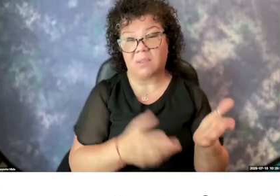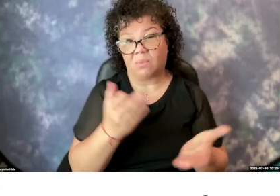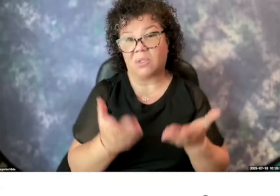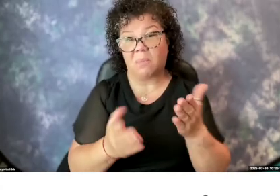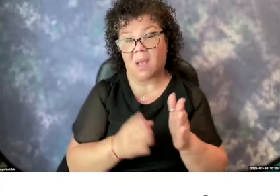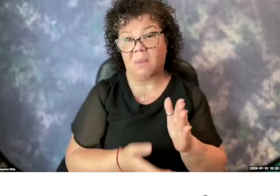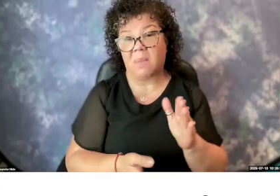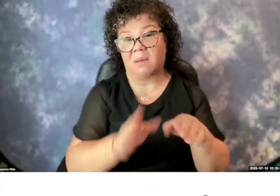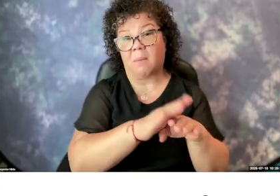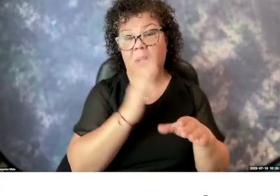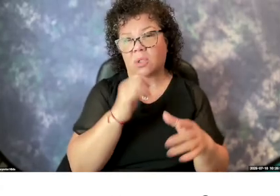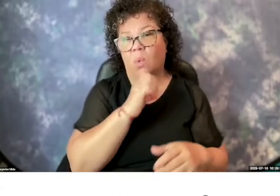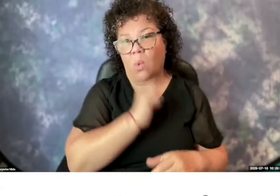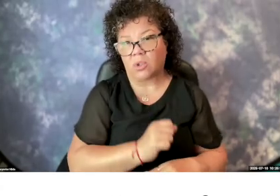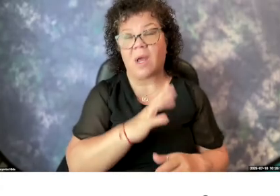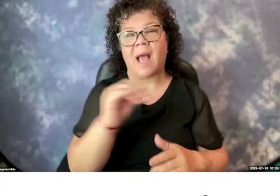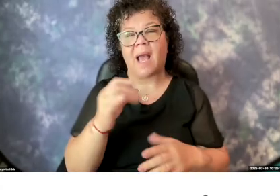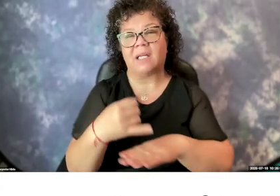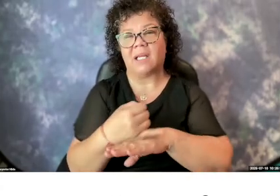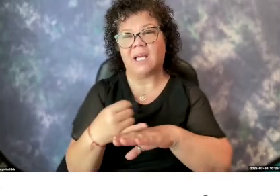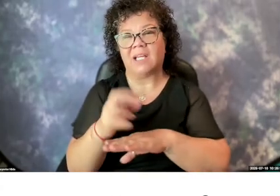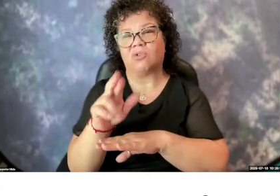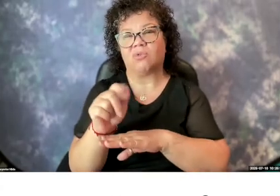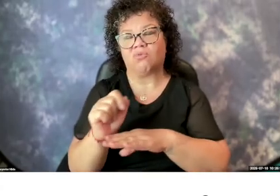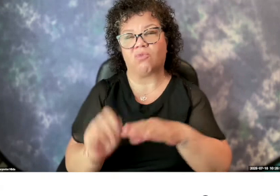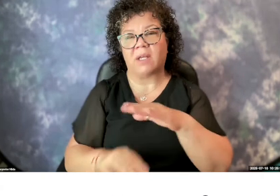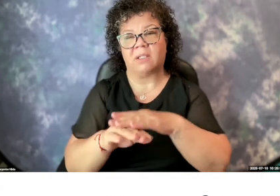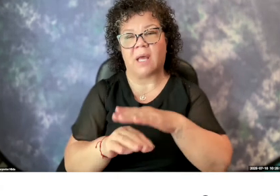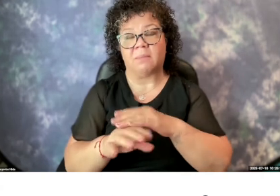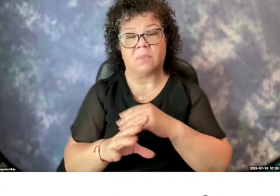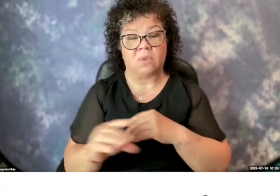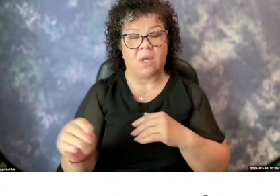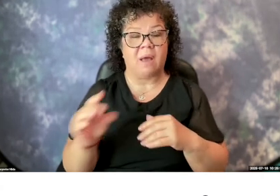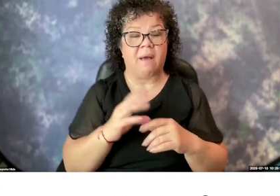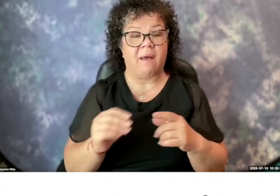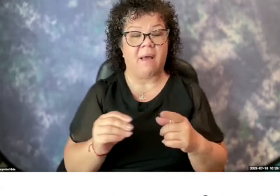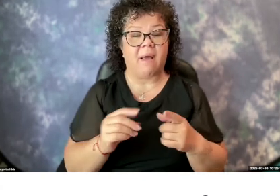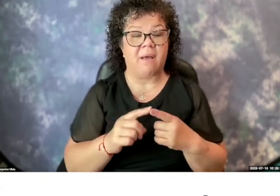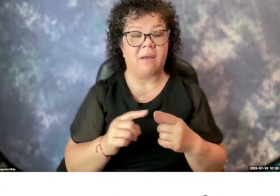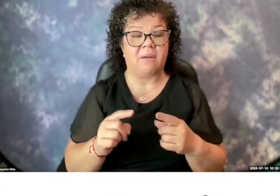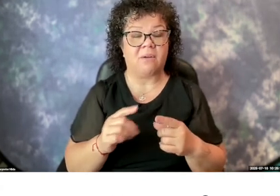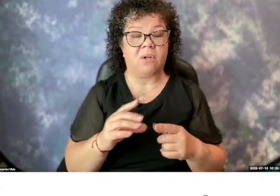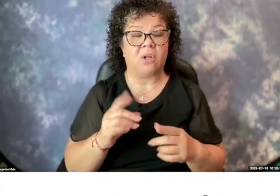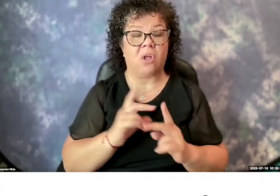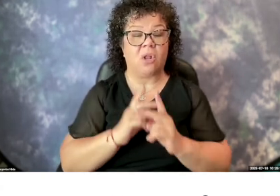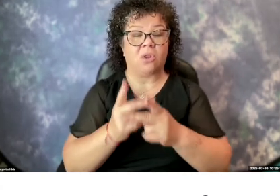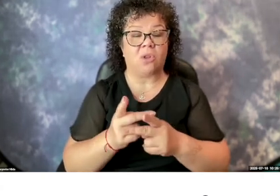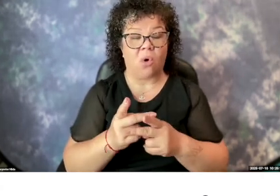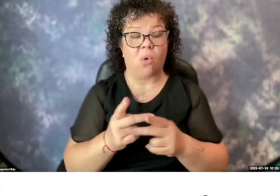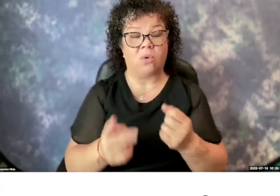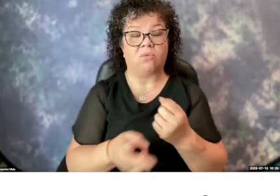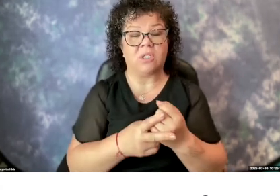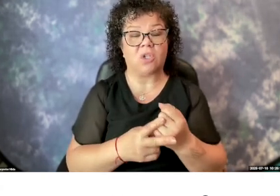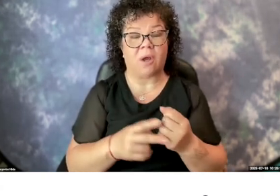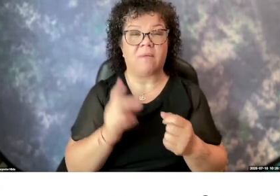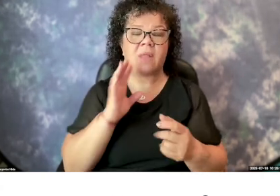vehicles, and the interest rate caps and loan loss reserves in the finance assistance programs provide higher